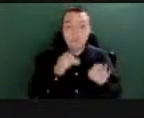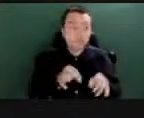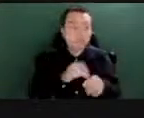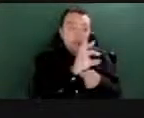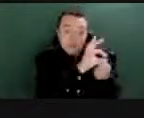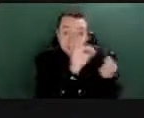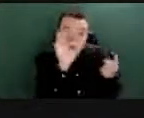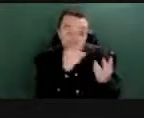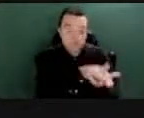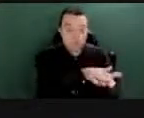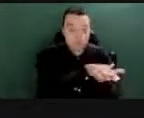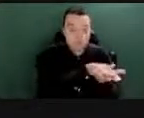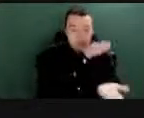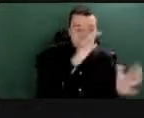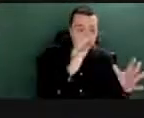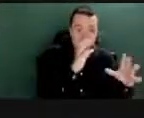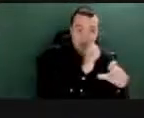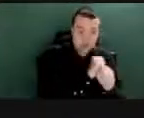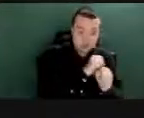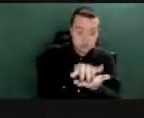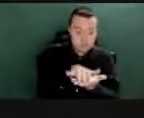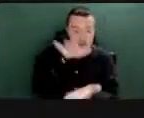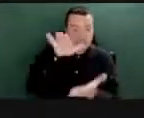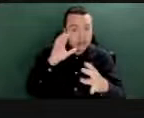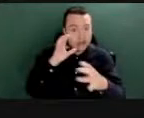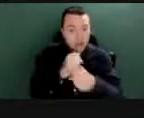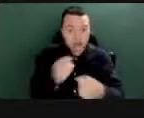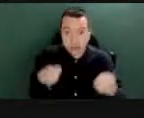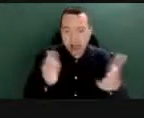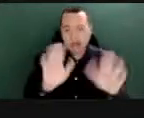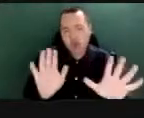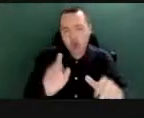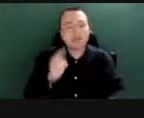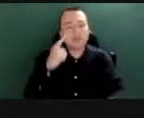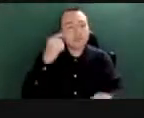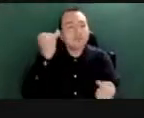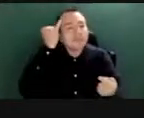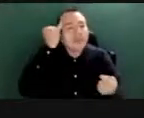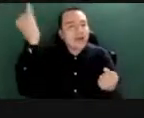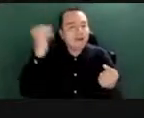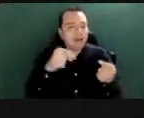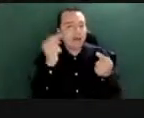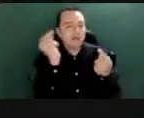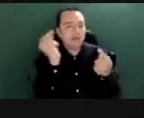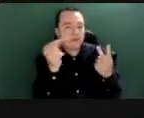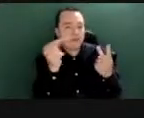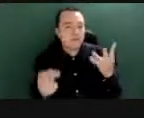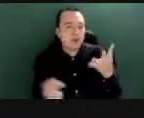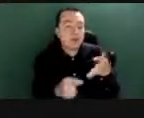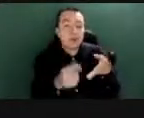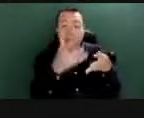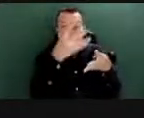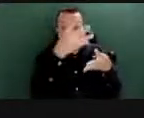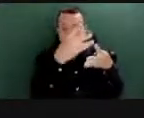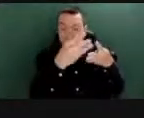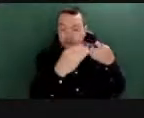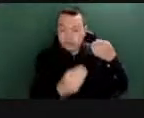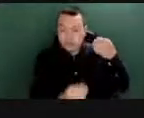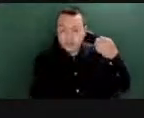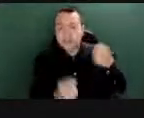124 summaries, all in one place now, dealing with things that will help you, us,